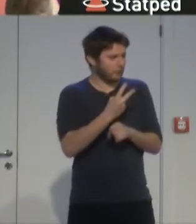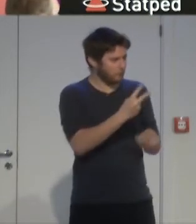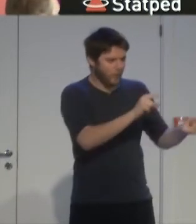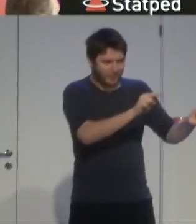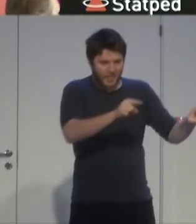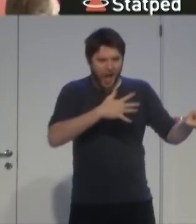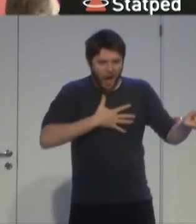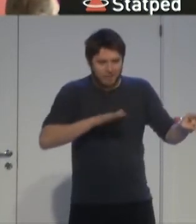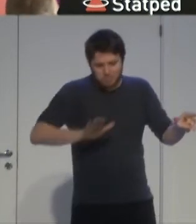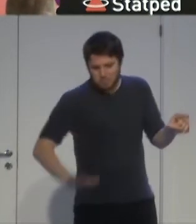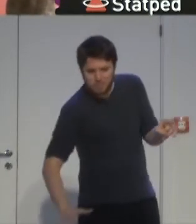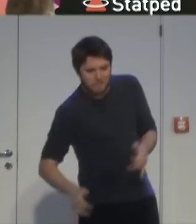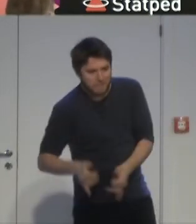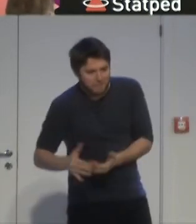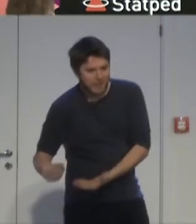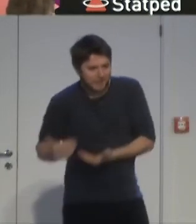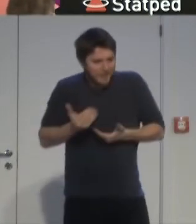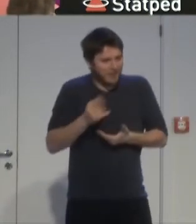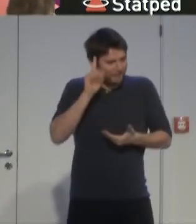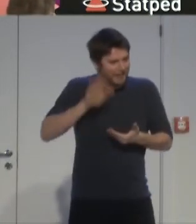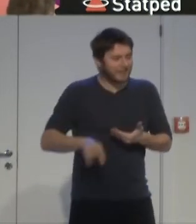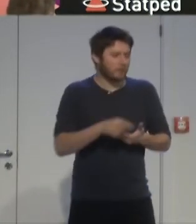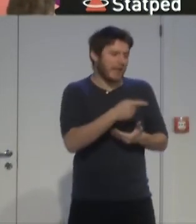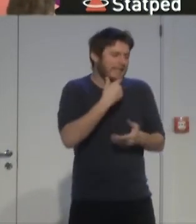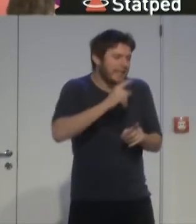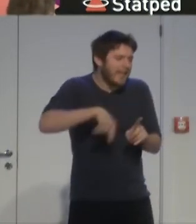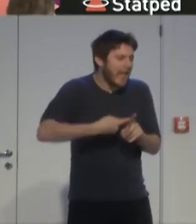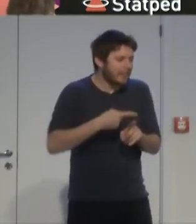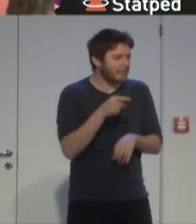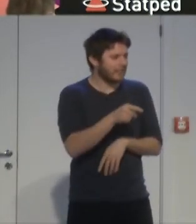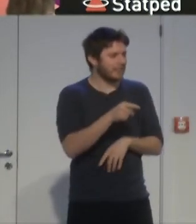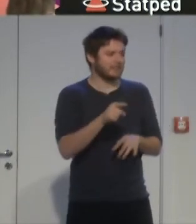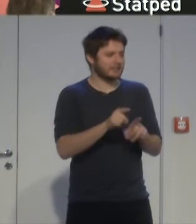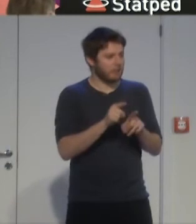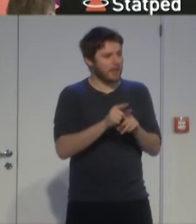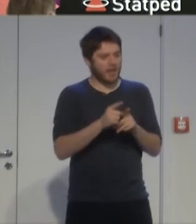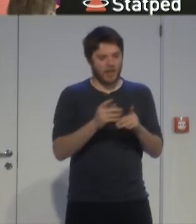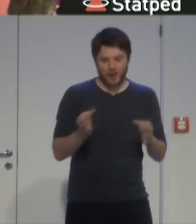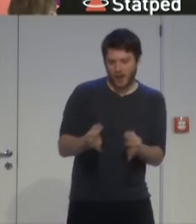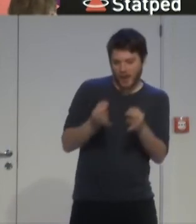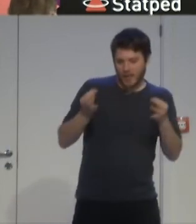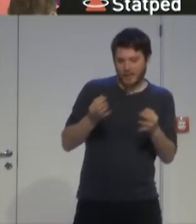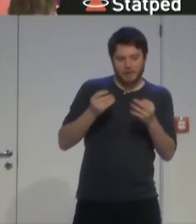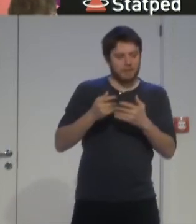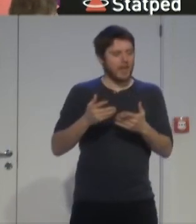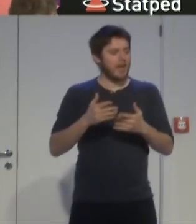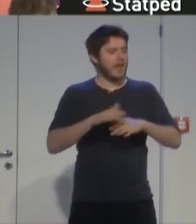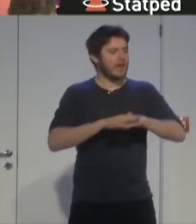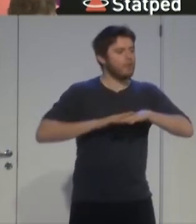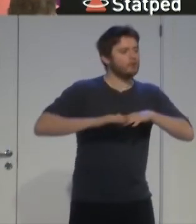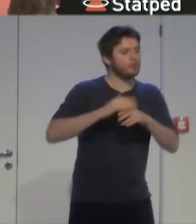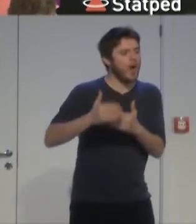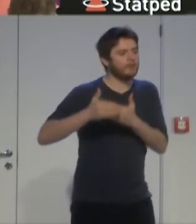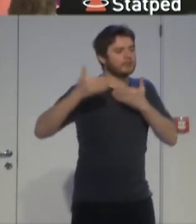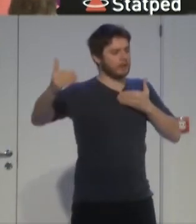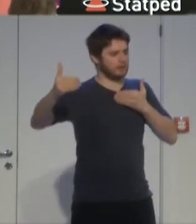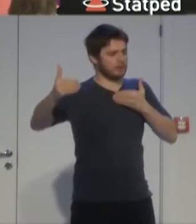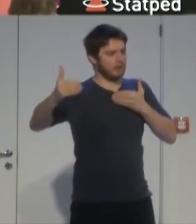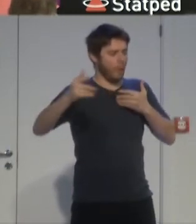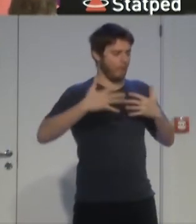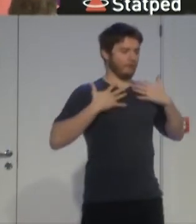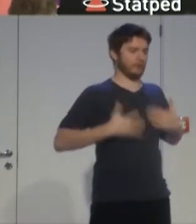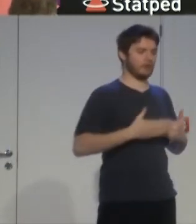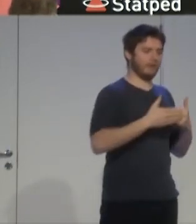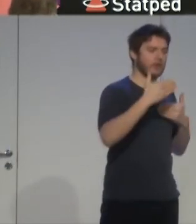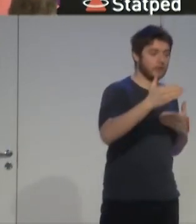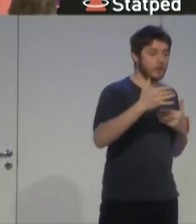know. You will recognize this, the play with the emotional distance over physical distance. To begin with,